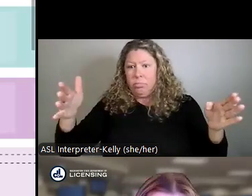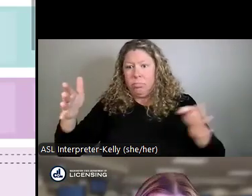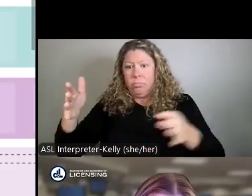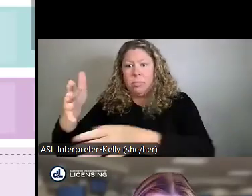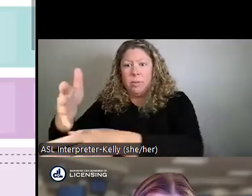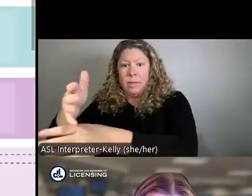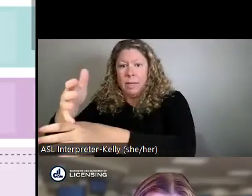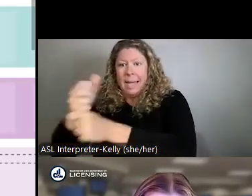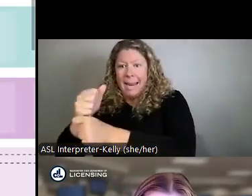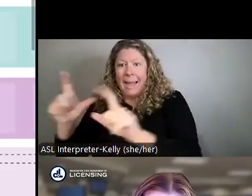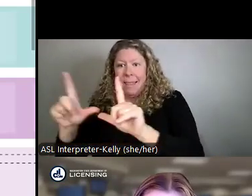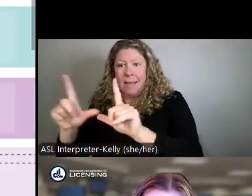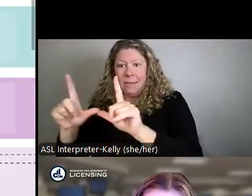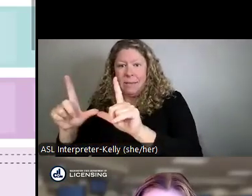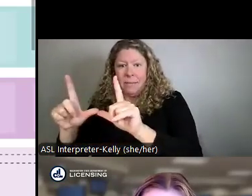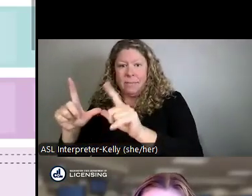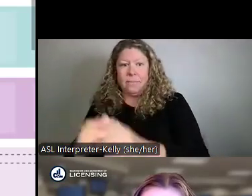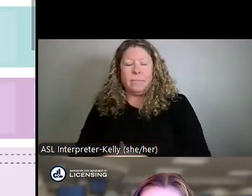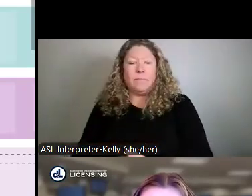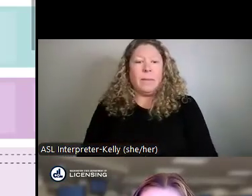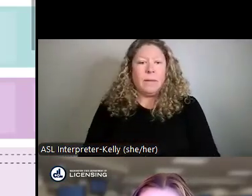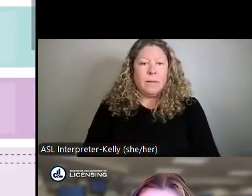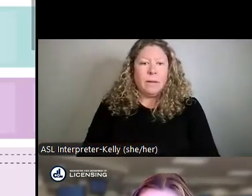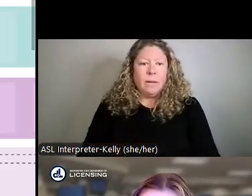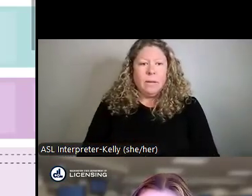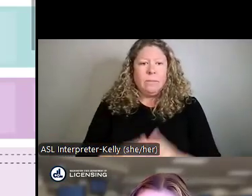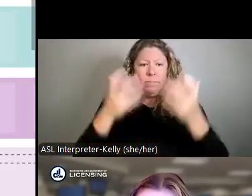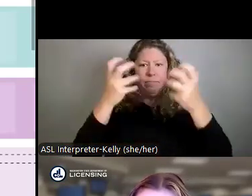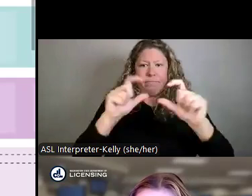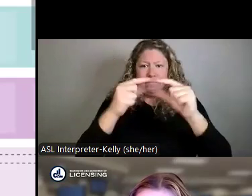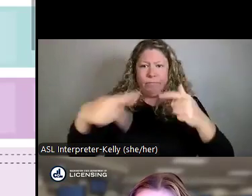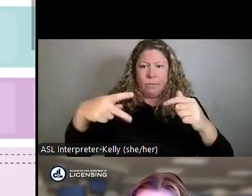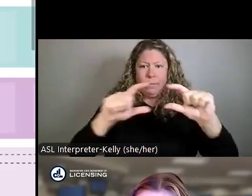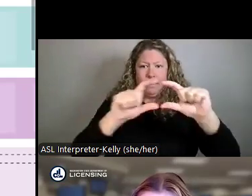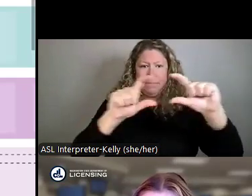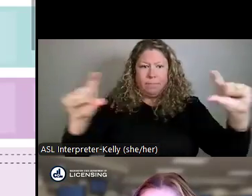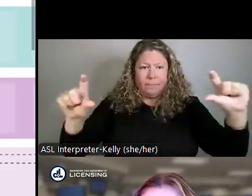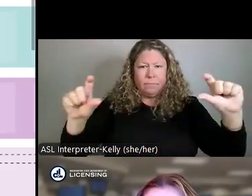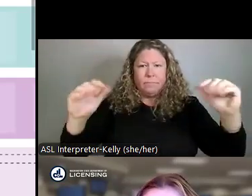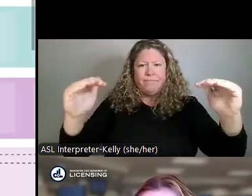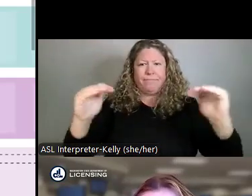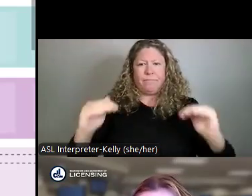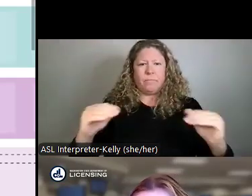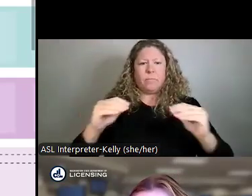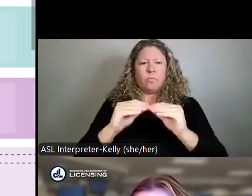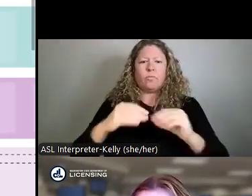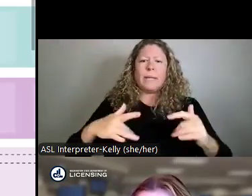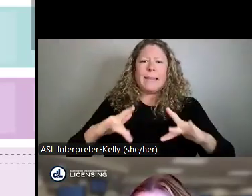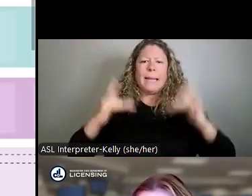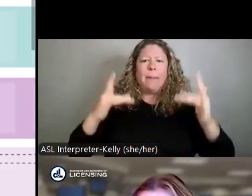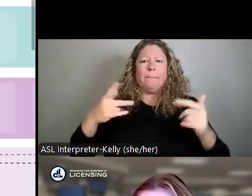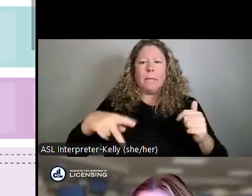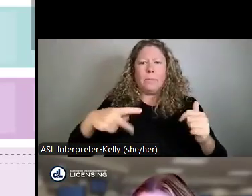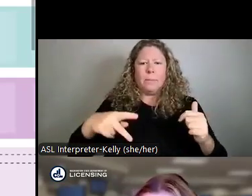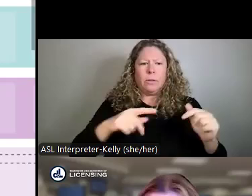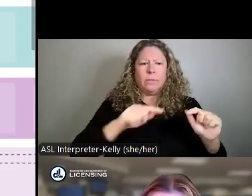their actual license. Below this row, you'll see this lighter purple area. This indicates how our customers